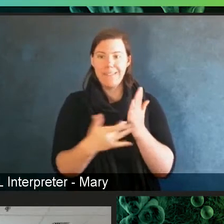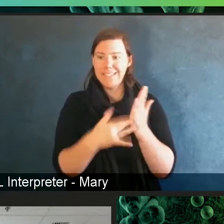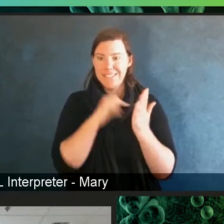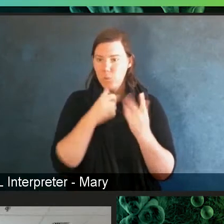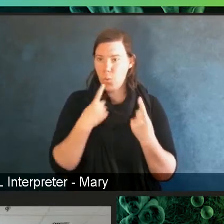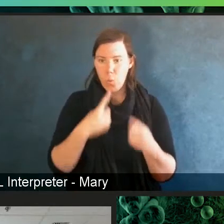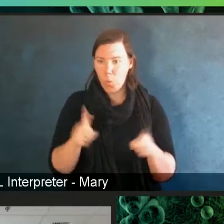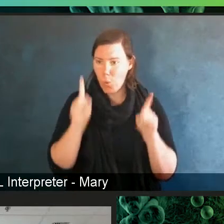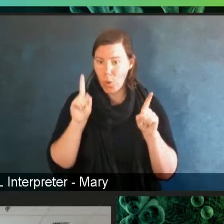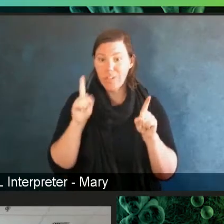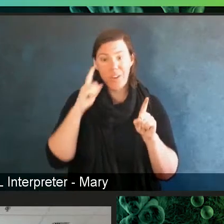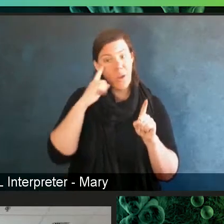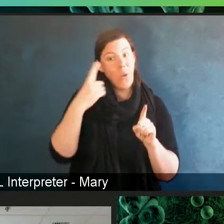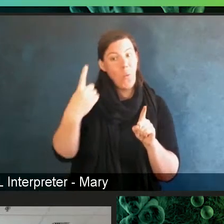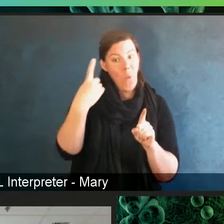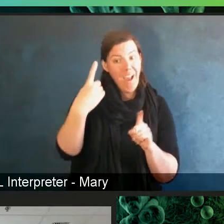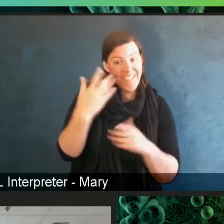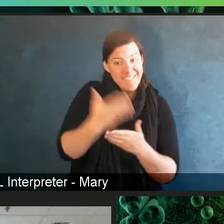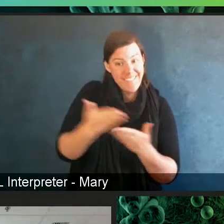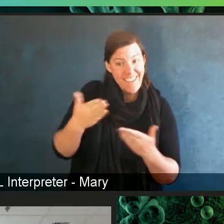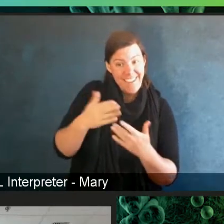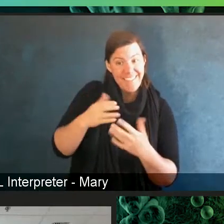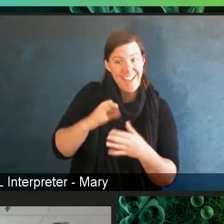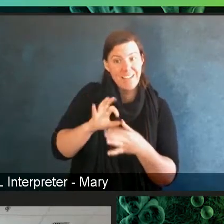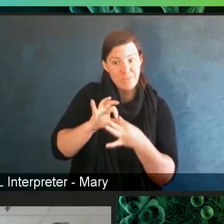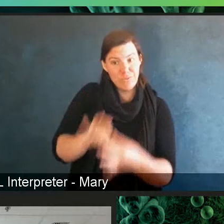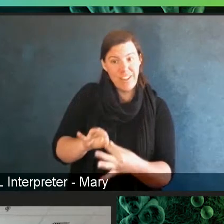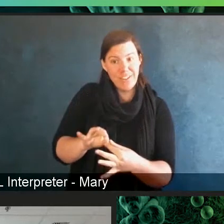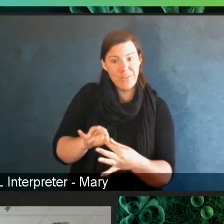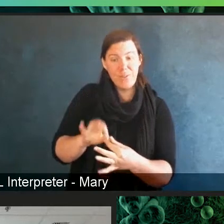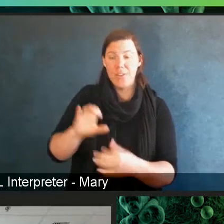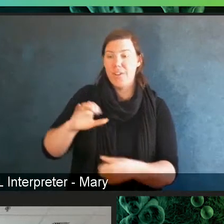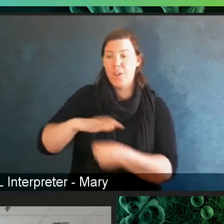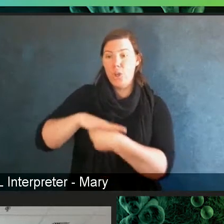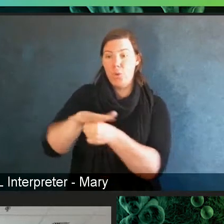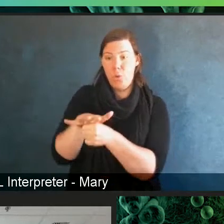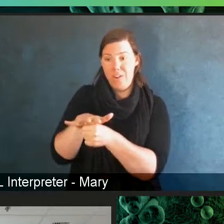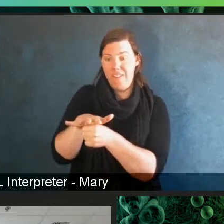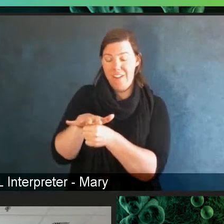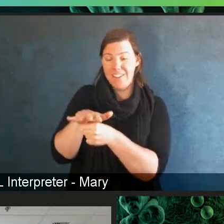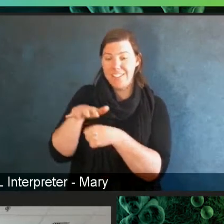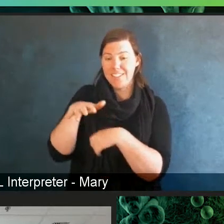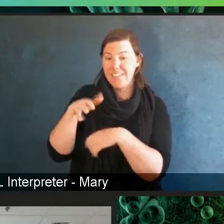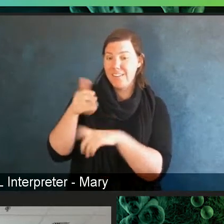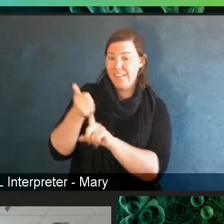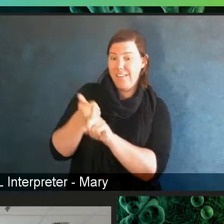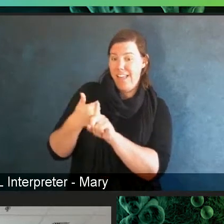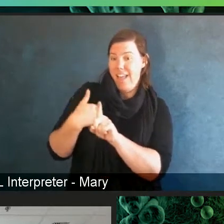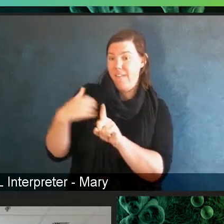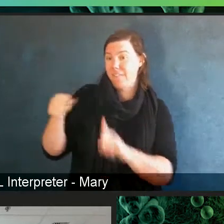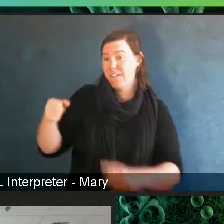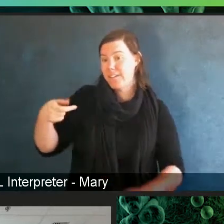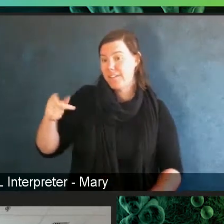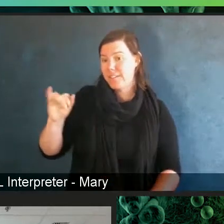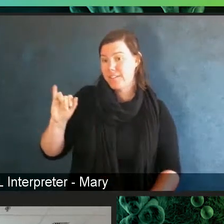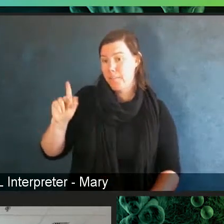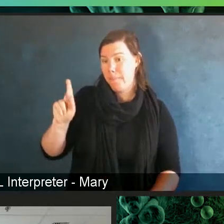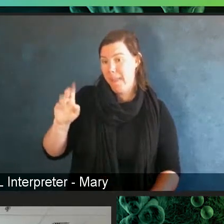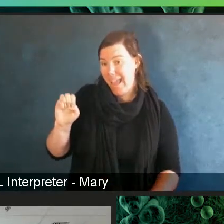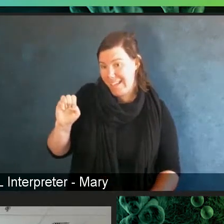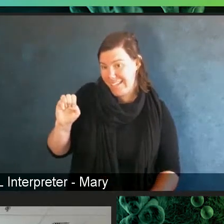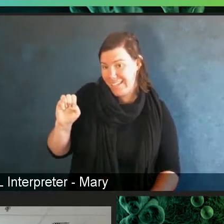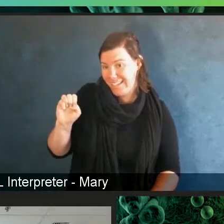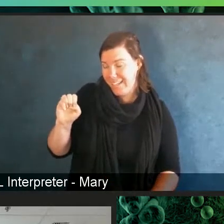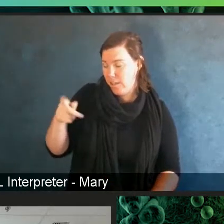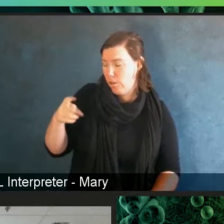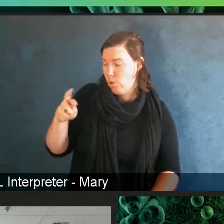the coronavirus spike protein. So this is the protein that's displayed on the outside of a virus. If